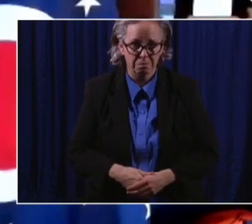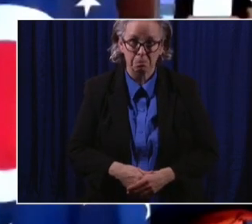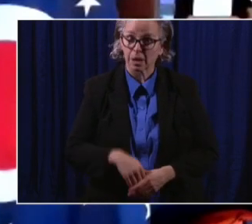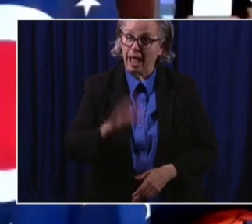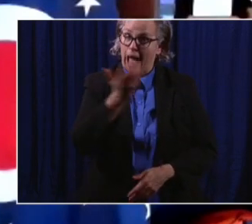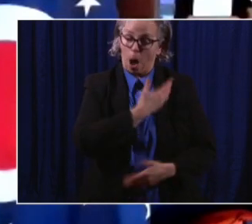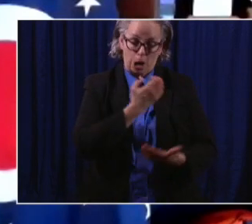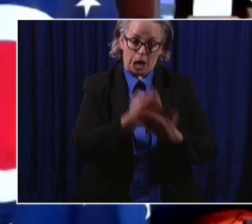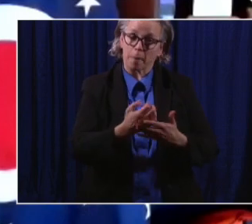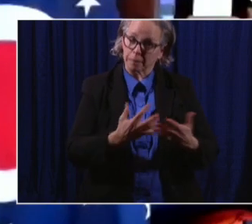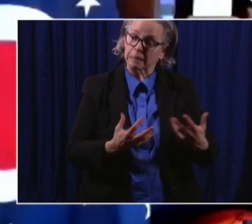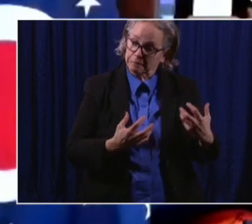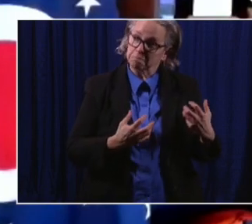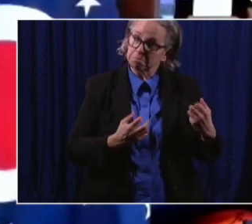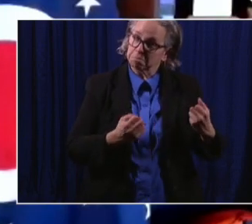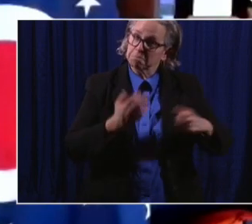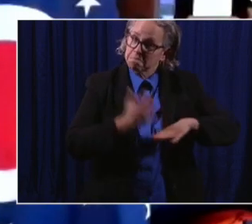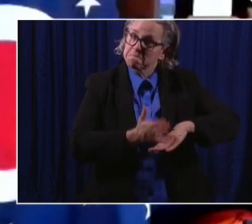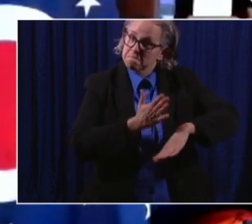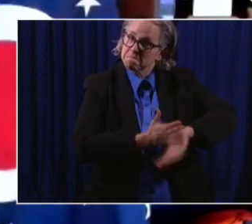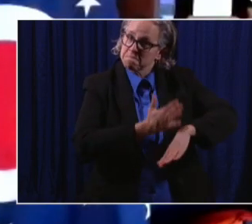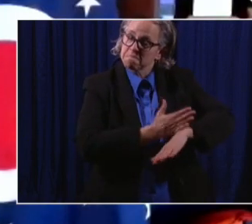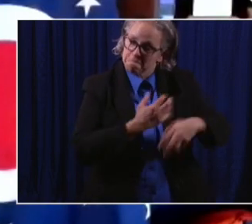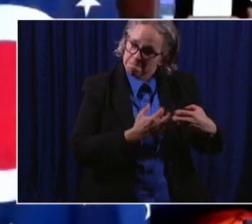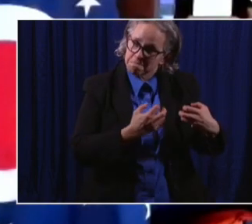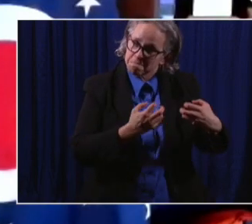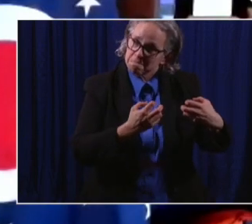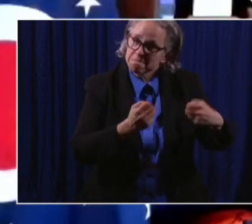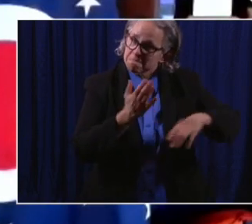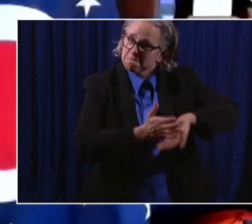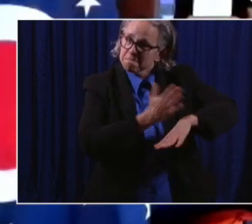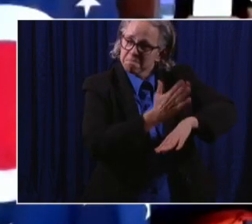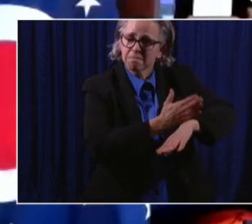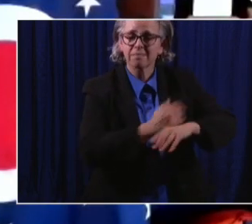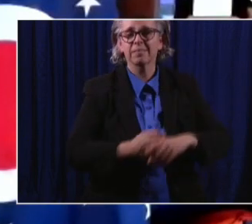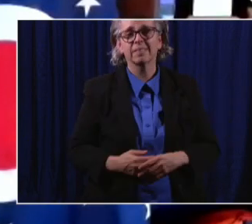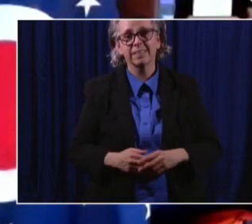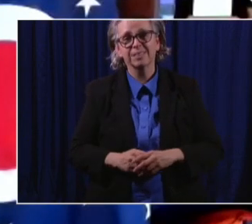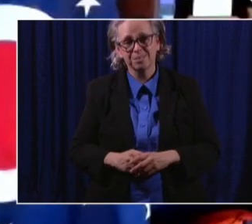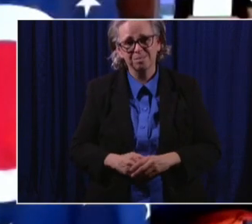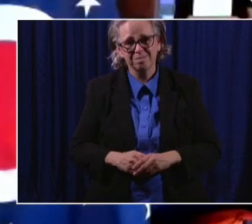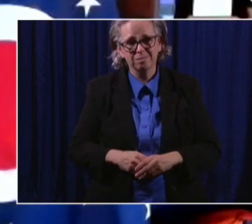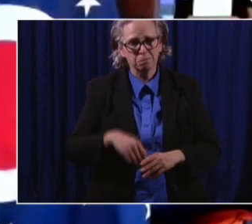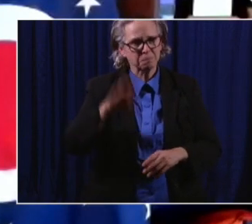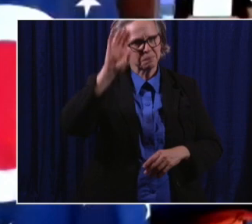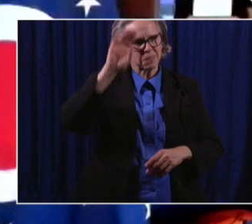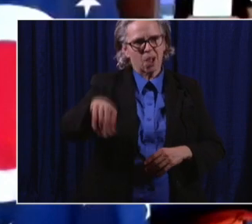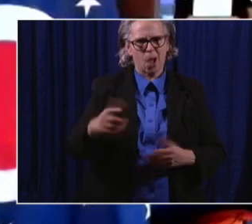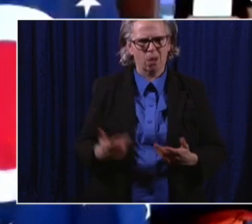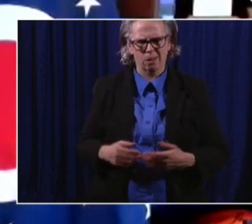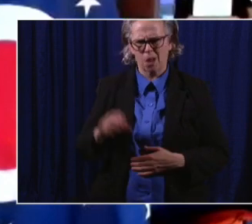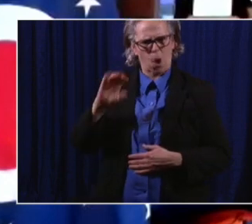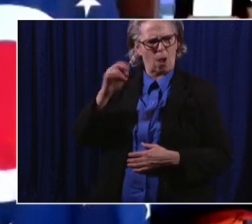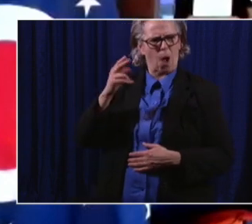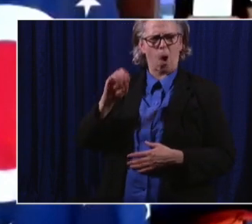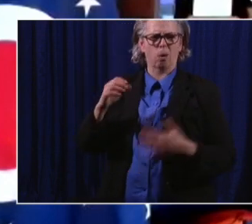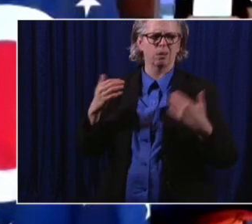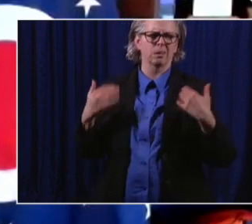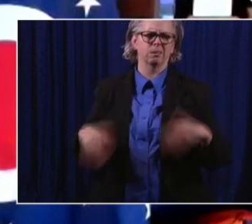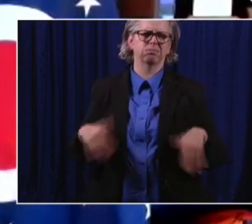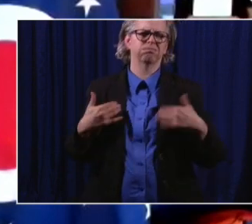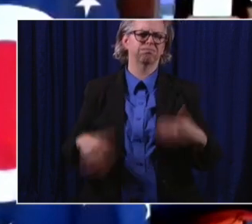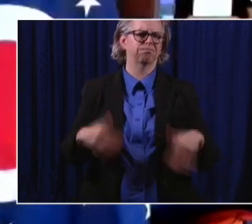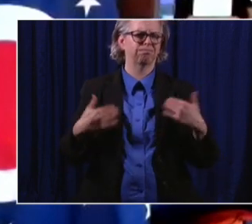health and an economic point of view. We all know that Ohio is home of a lot of great research. We